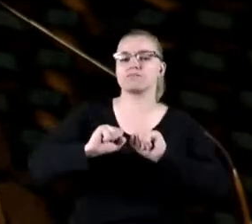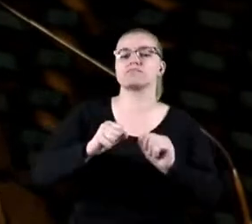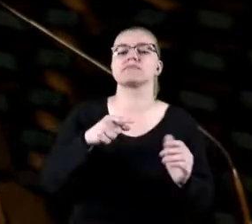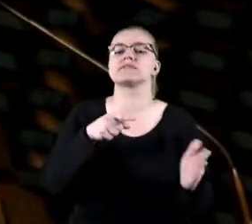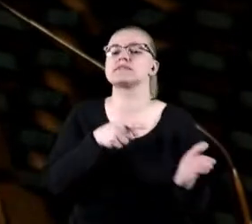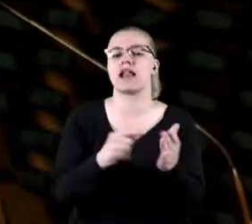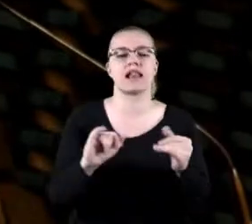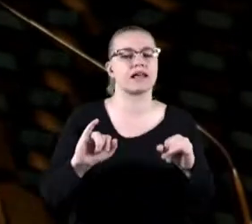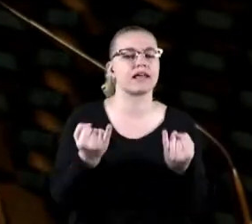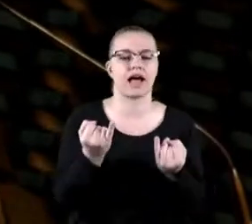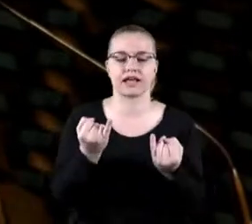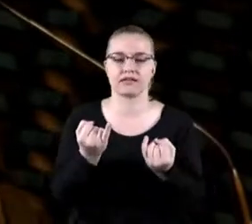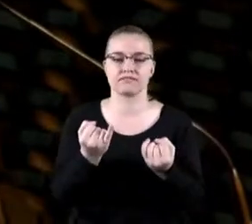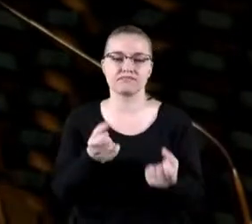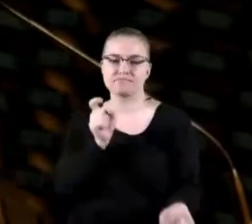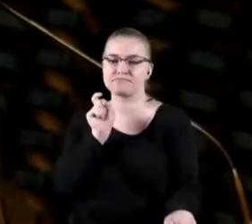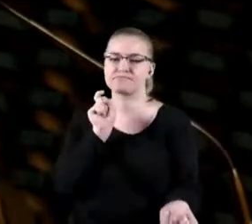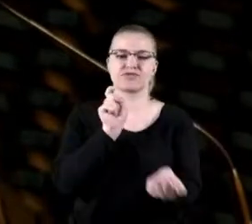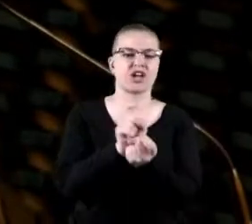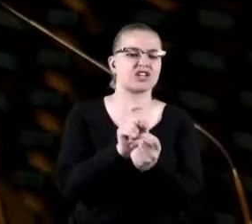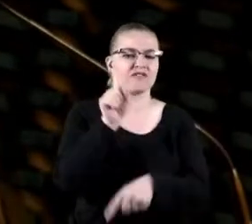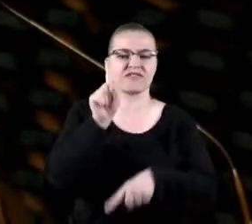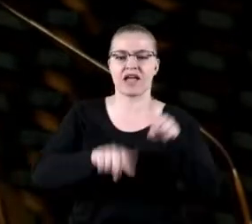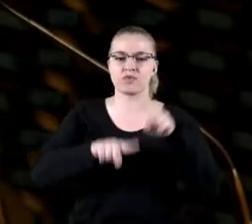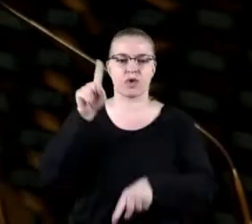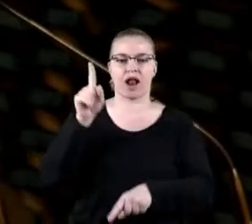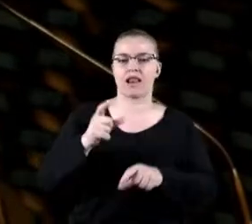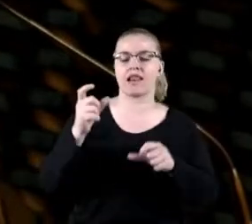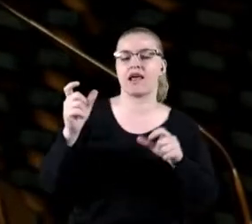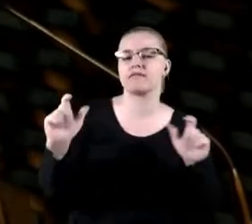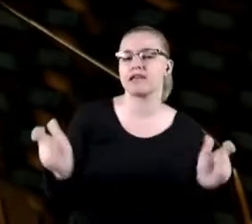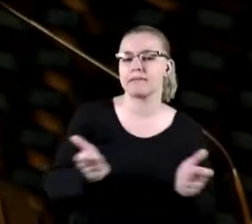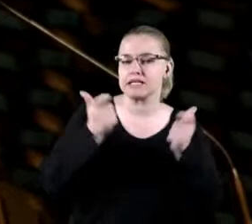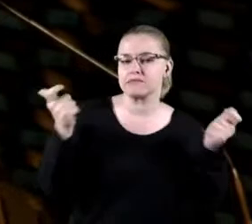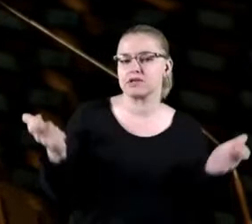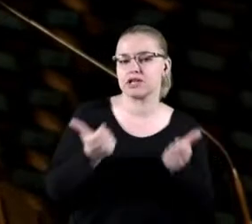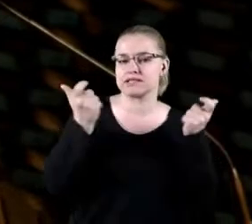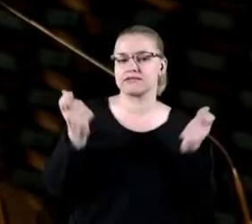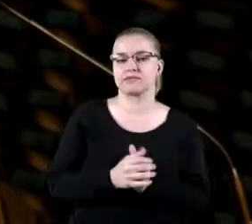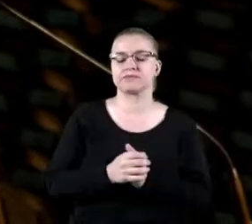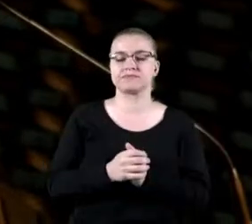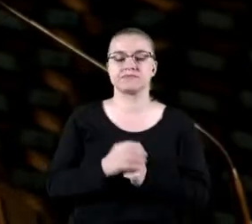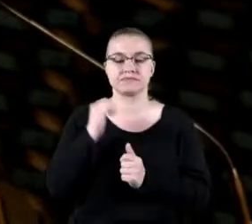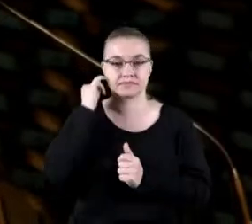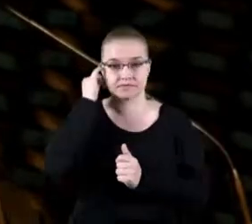resilience in order to combat these natural threats.